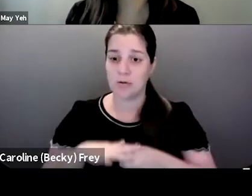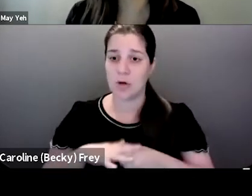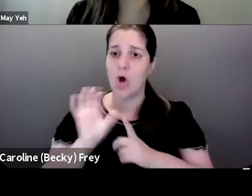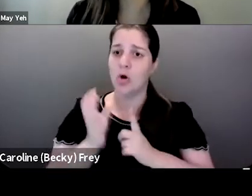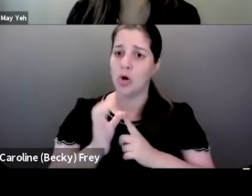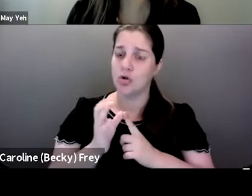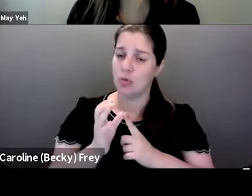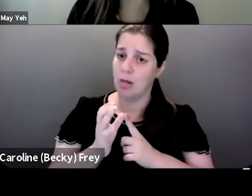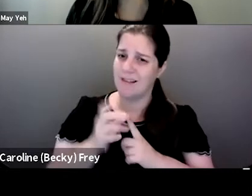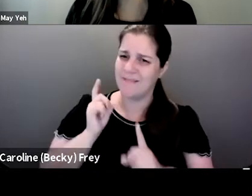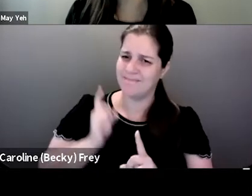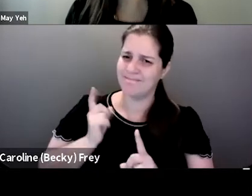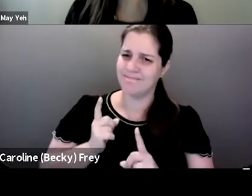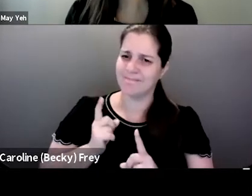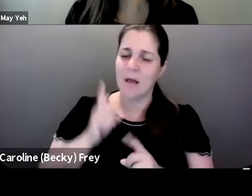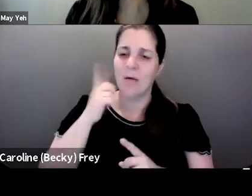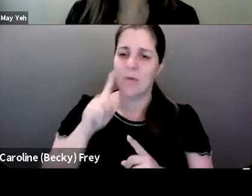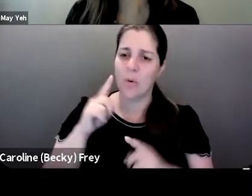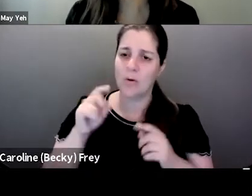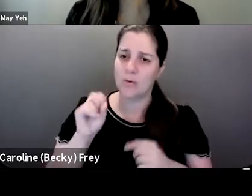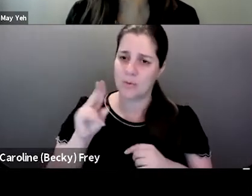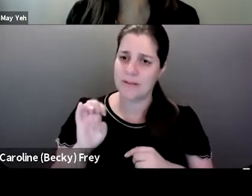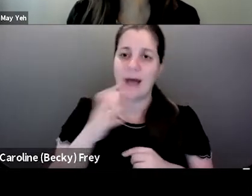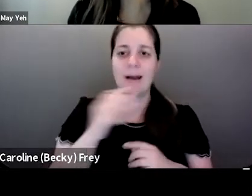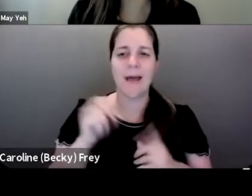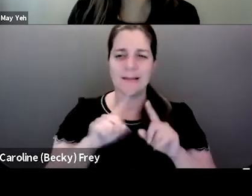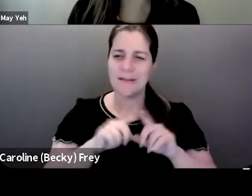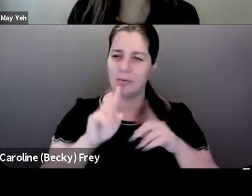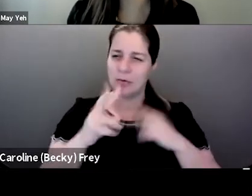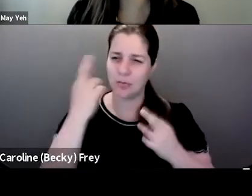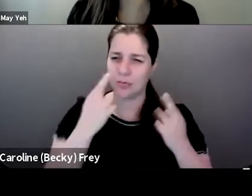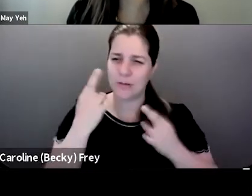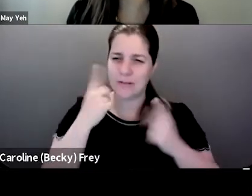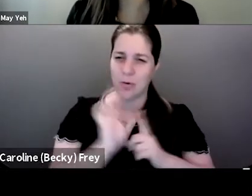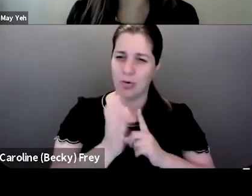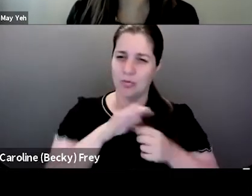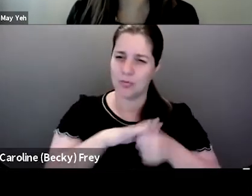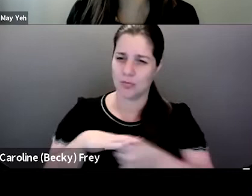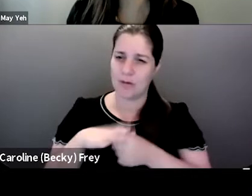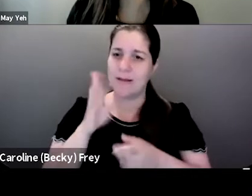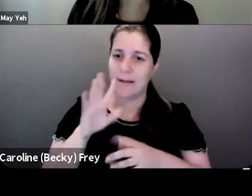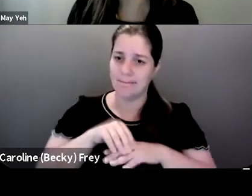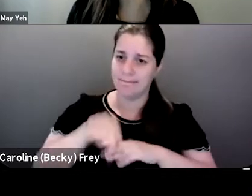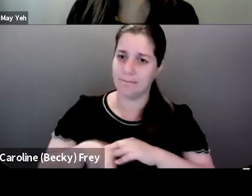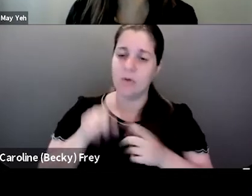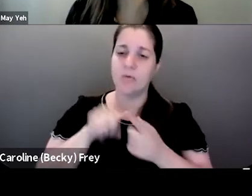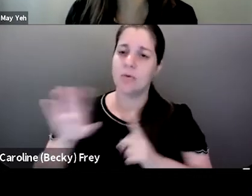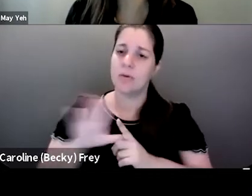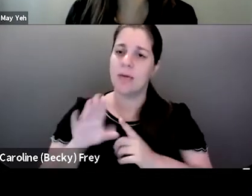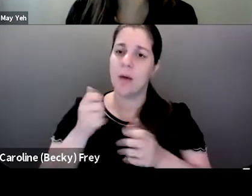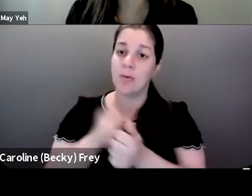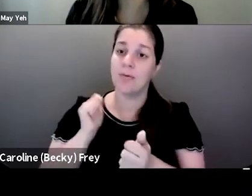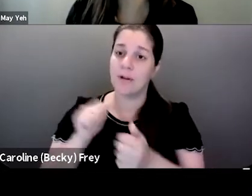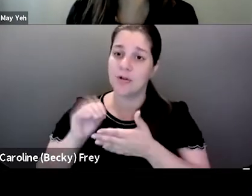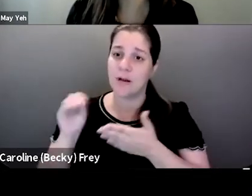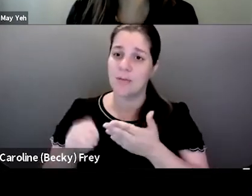related to suicide, and idioms of distress. These are just some of many possible examples of factors that may be important to examine related to suicide prevention outcomes for